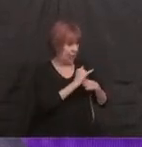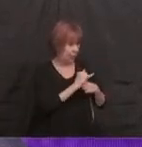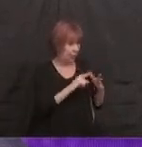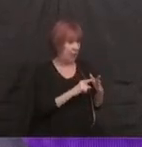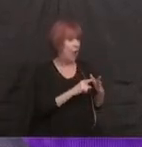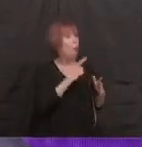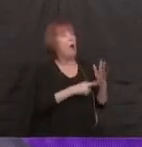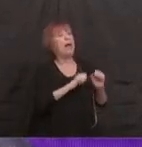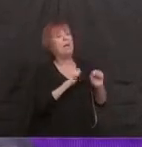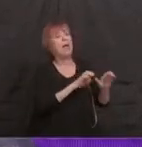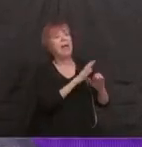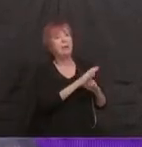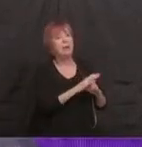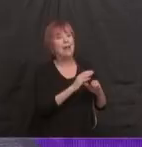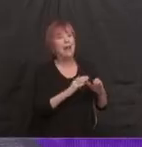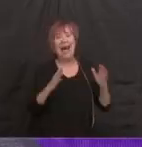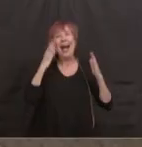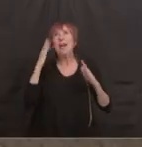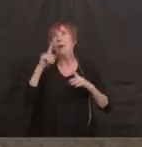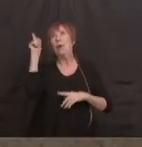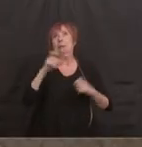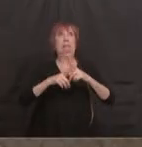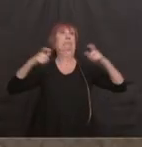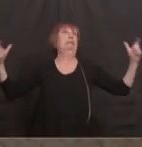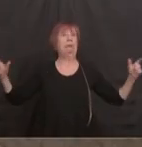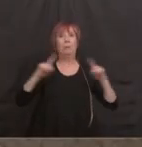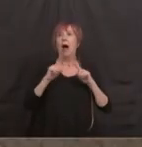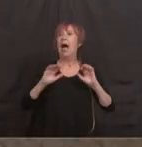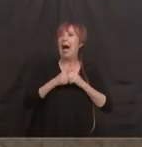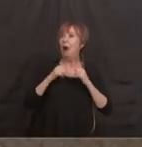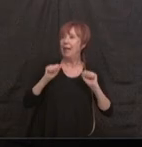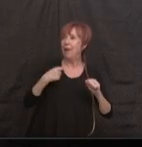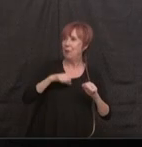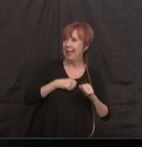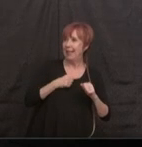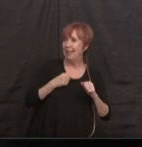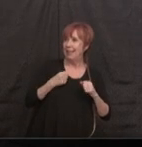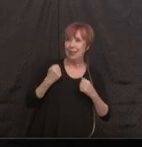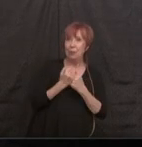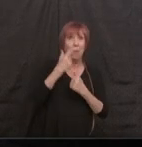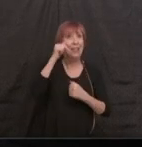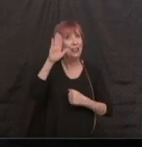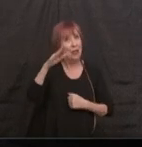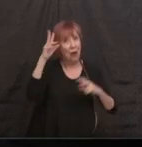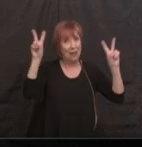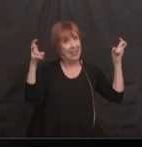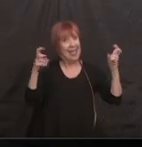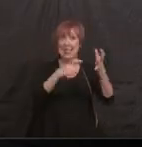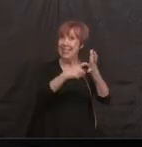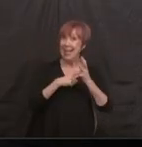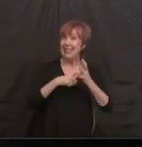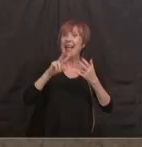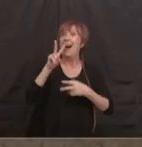a big question, but we want to know how we can be of support with all of us. It takes a village, right? So, yes.